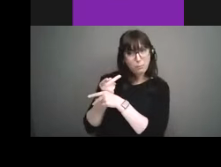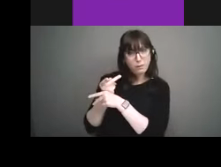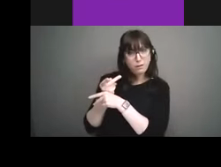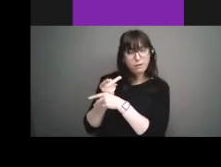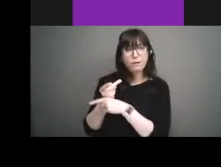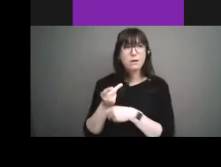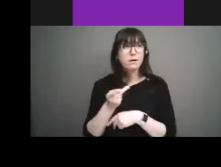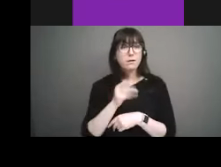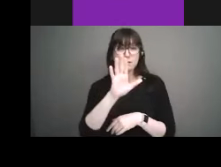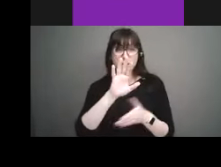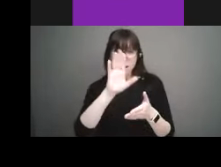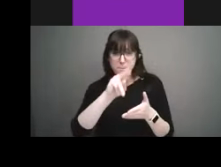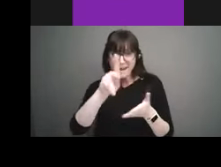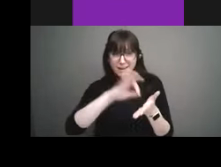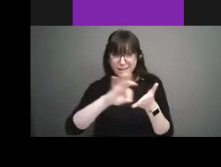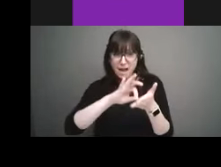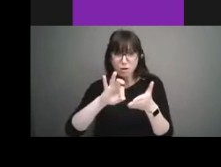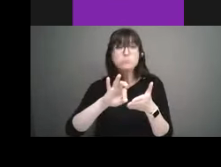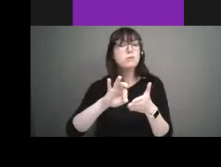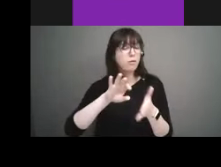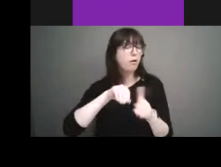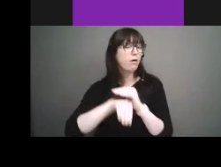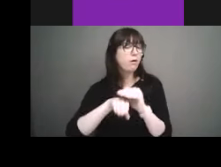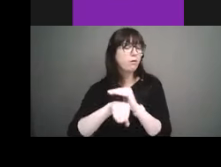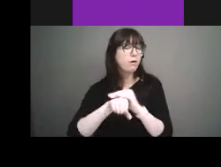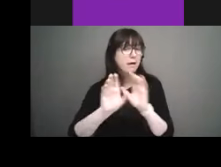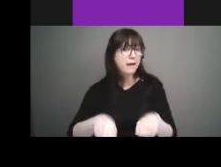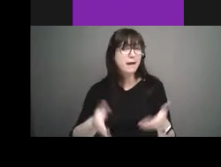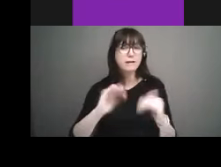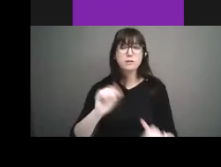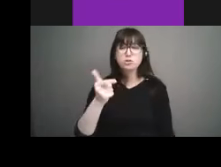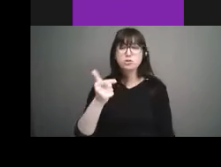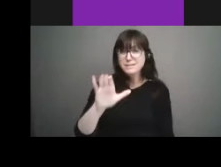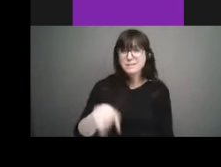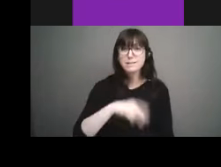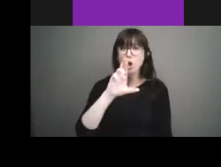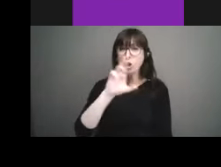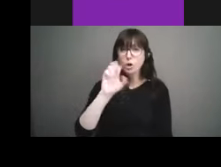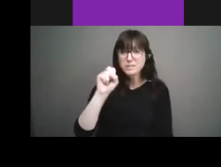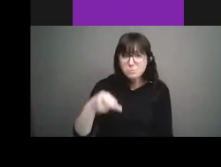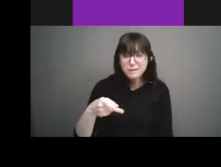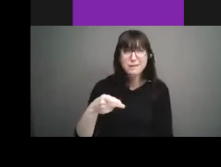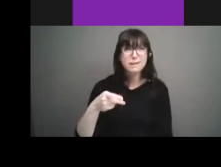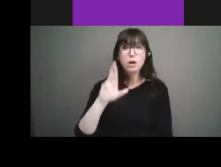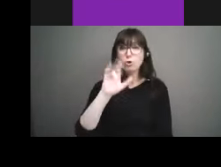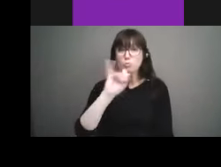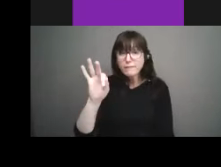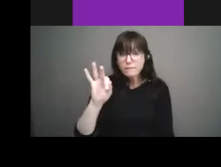access bank accounts, access GICs, RSPs,